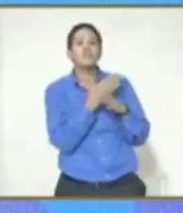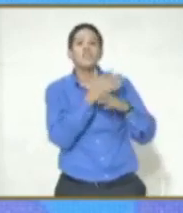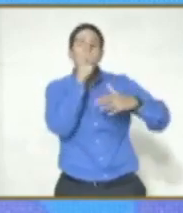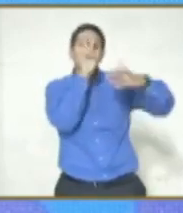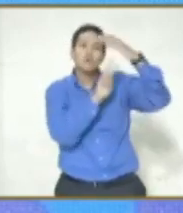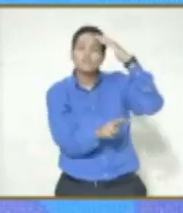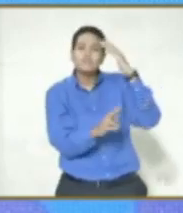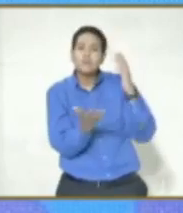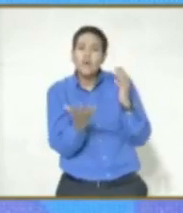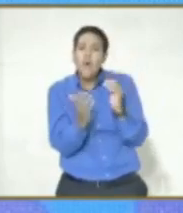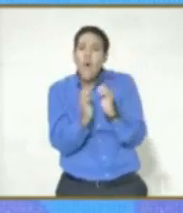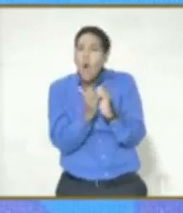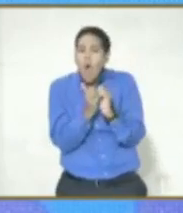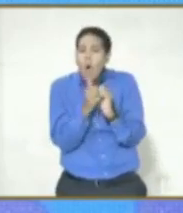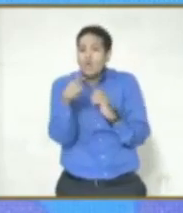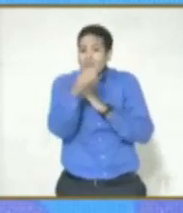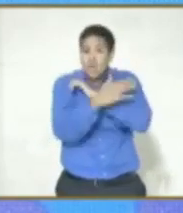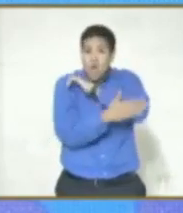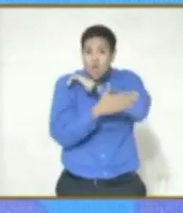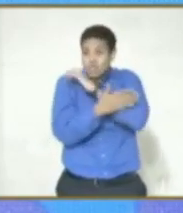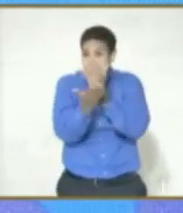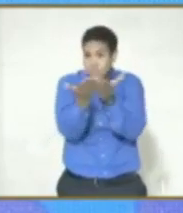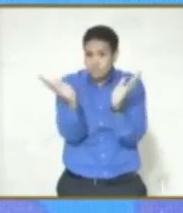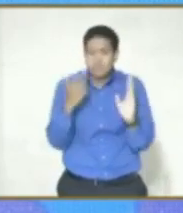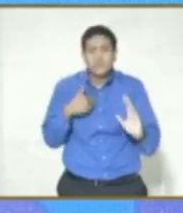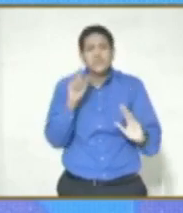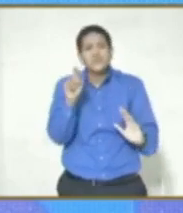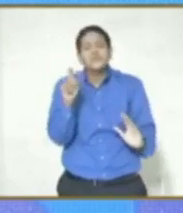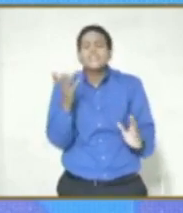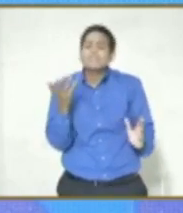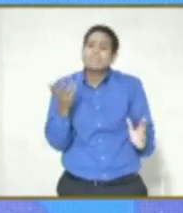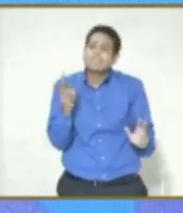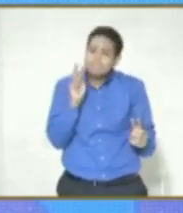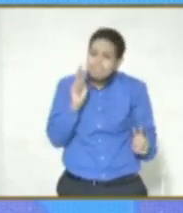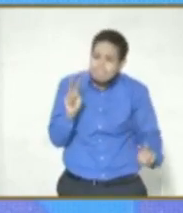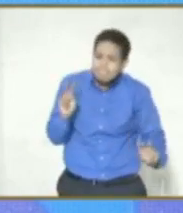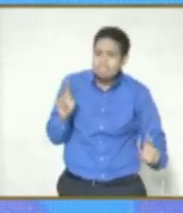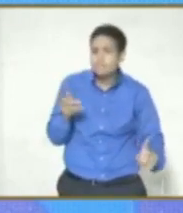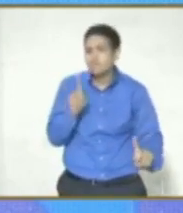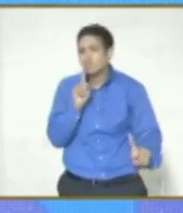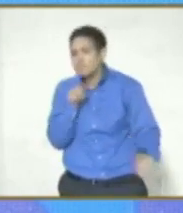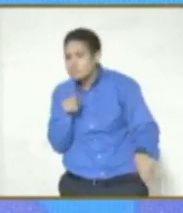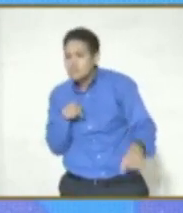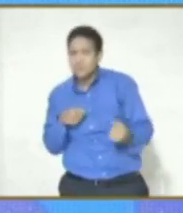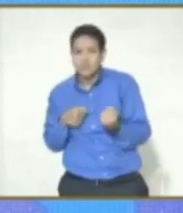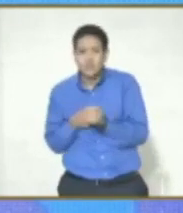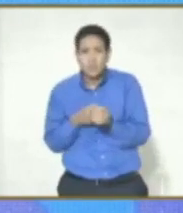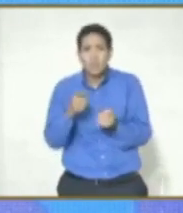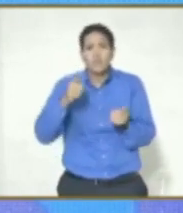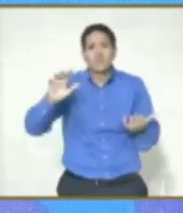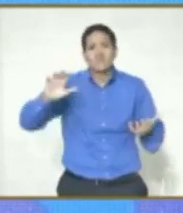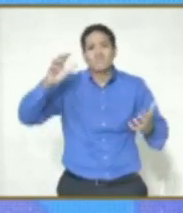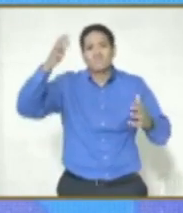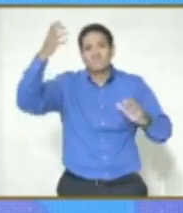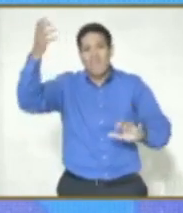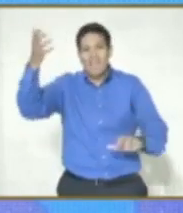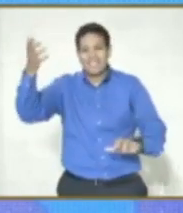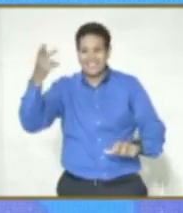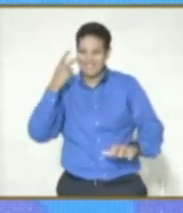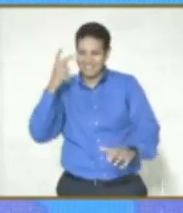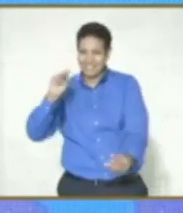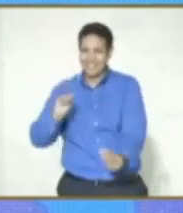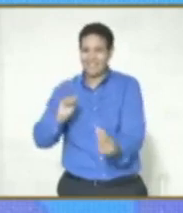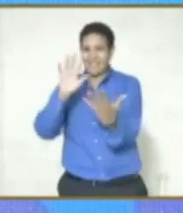to how, as a nation, we should treat and respond to the crises that